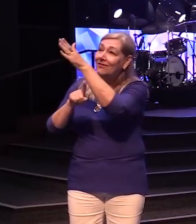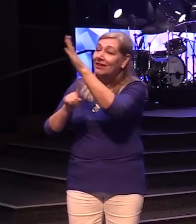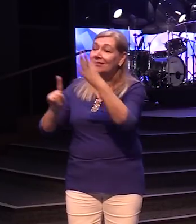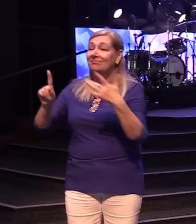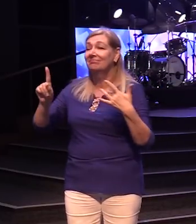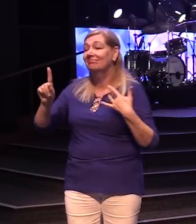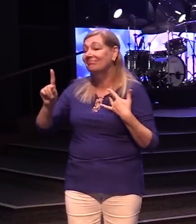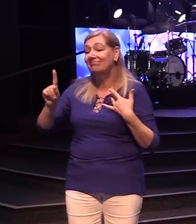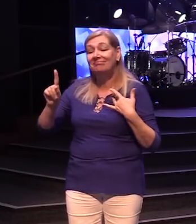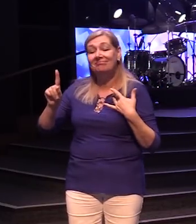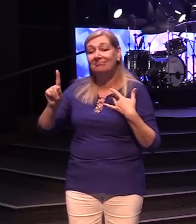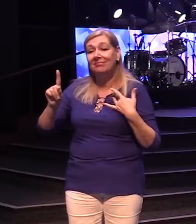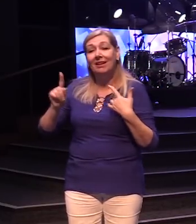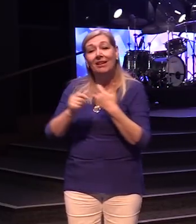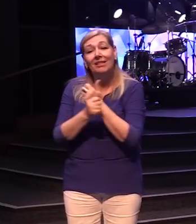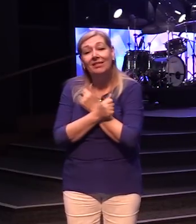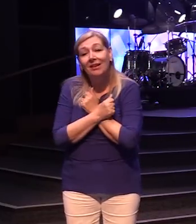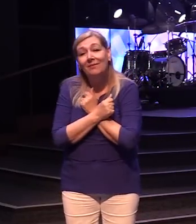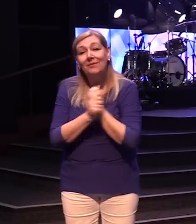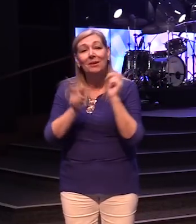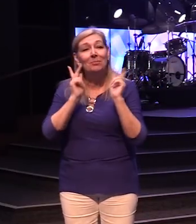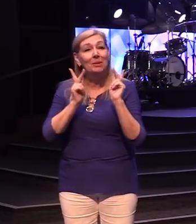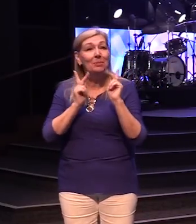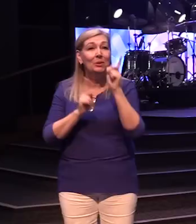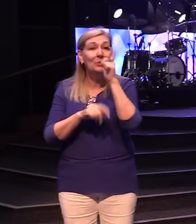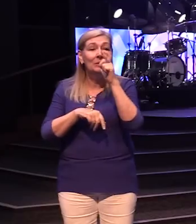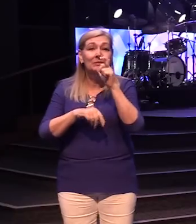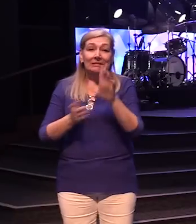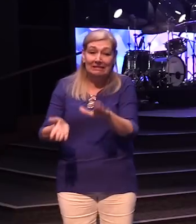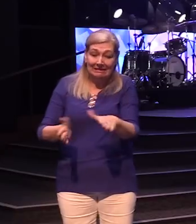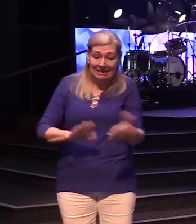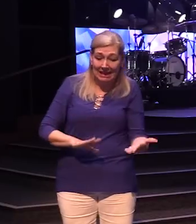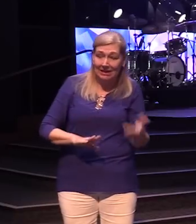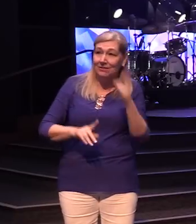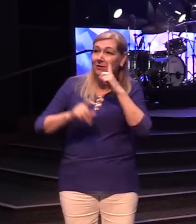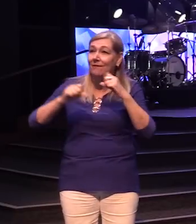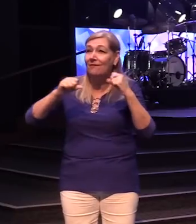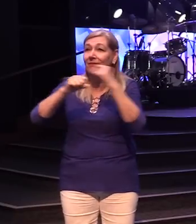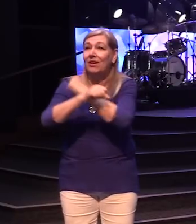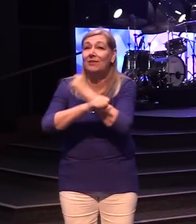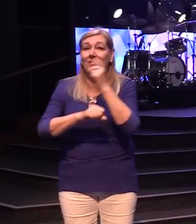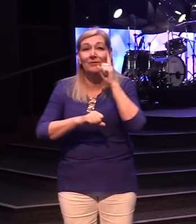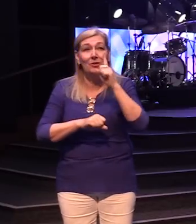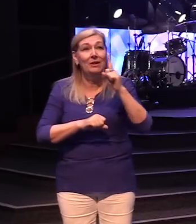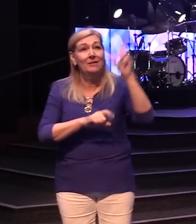I love the people in the past who died for the flag and who fought for the flag.